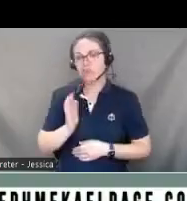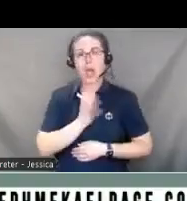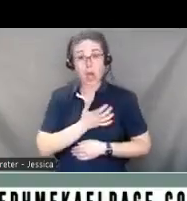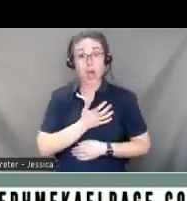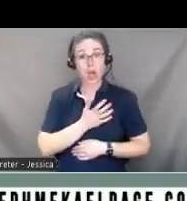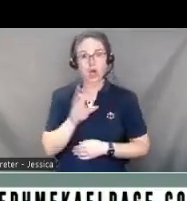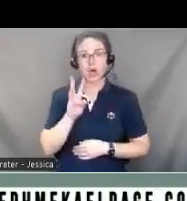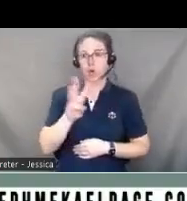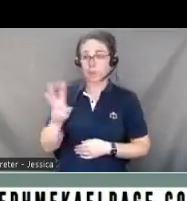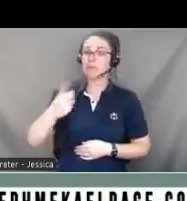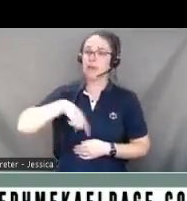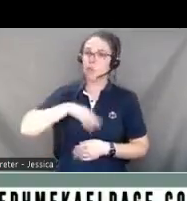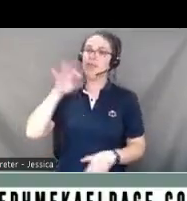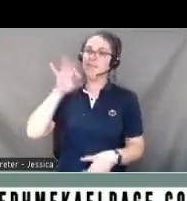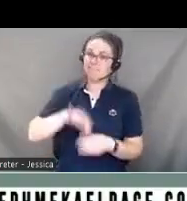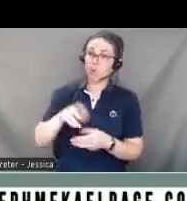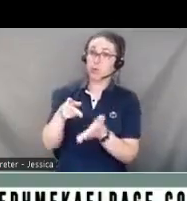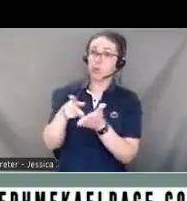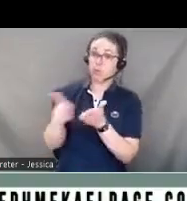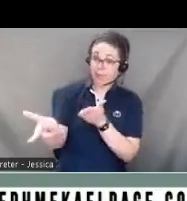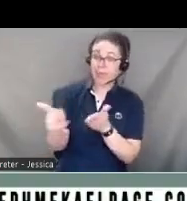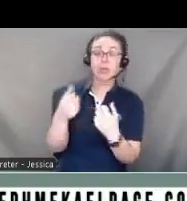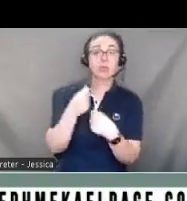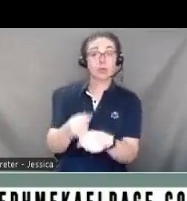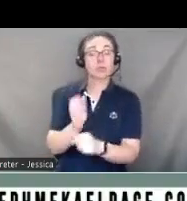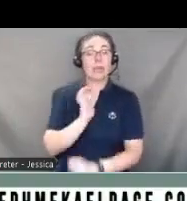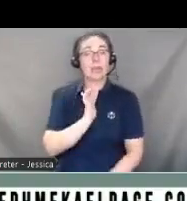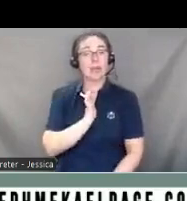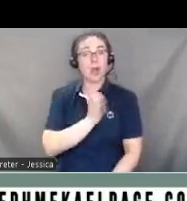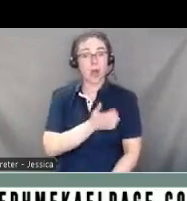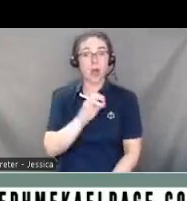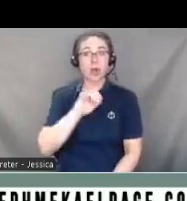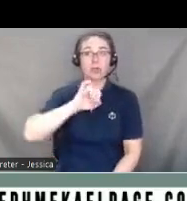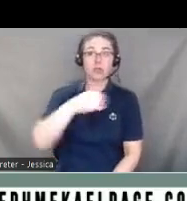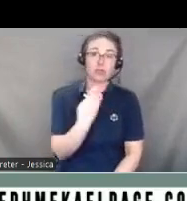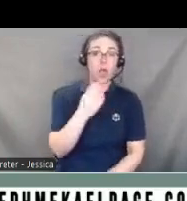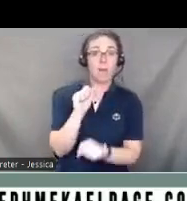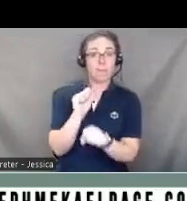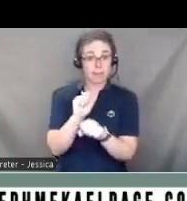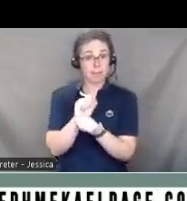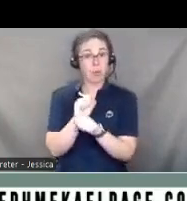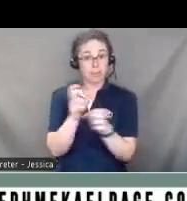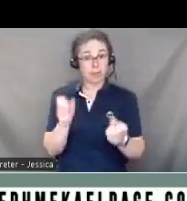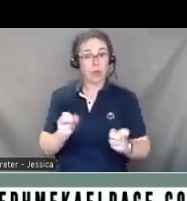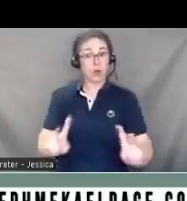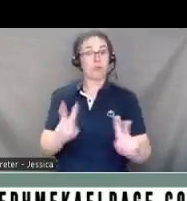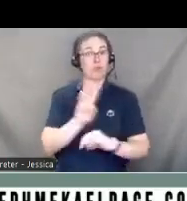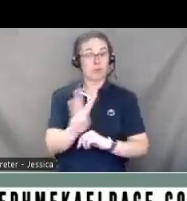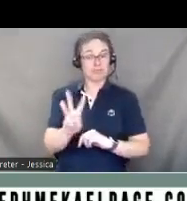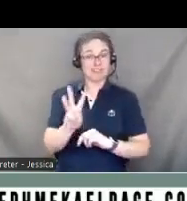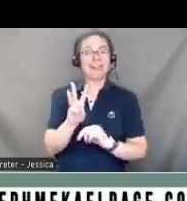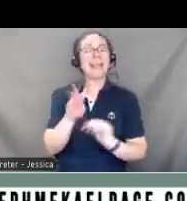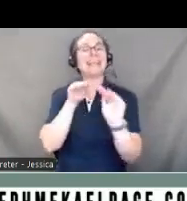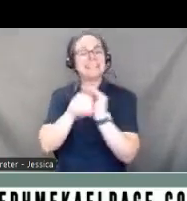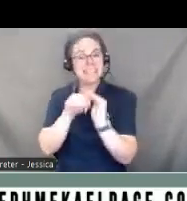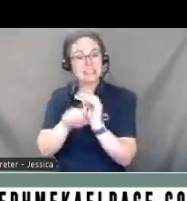group voted to pay them to make the job employment opportunity website accessible to low and no vision.